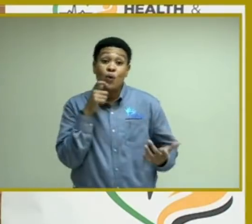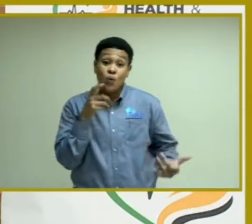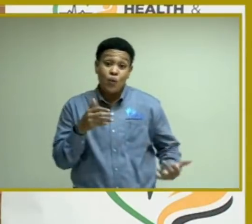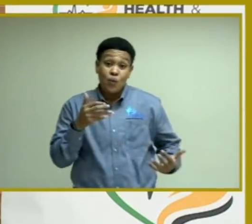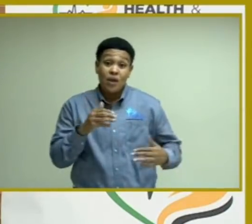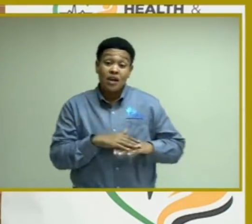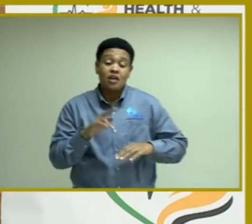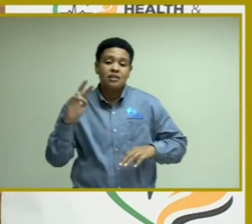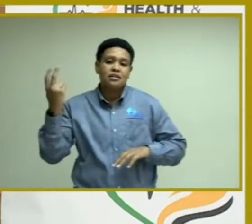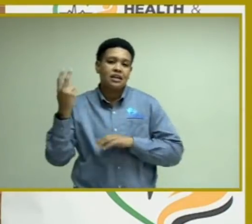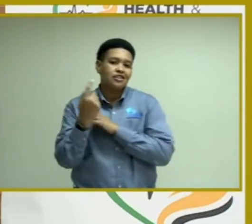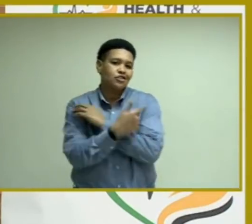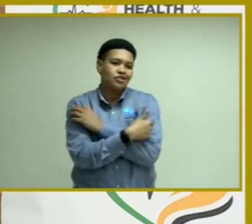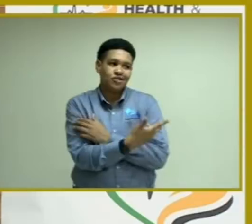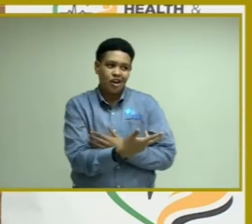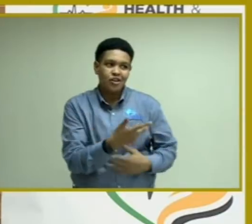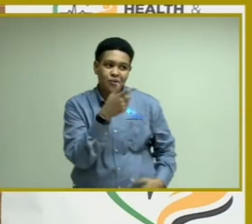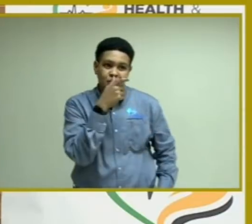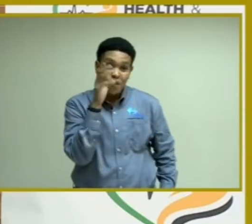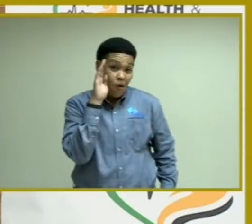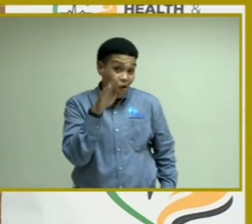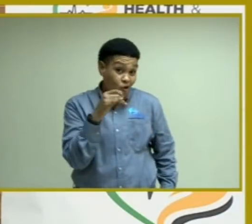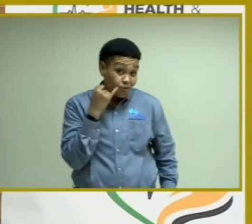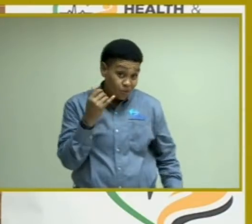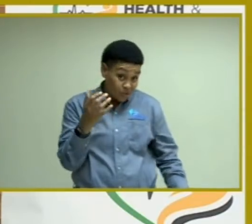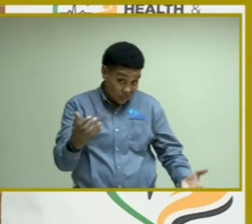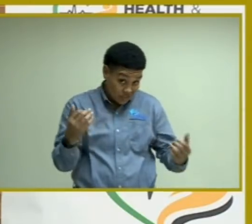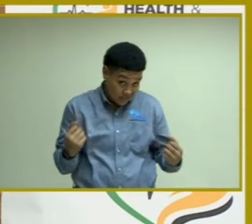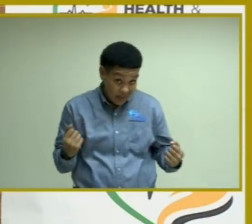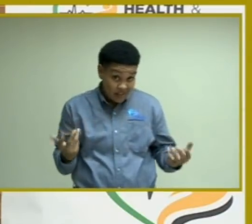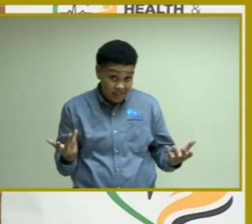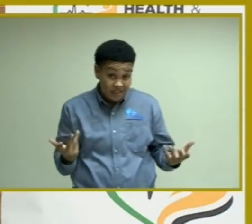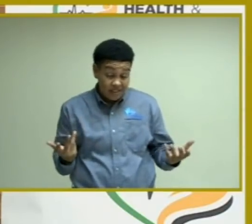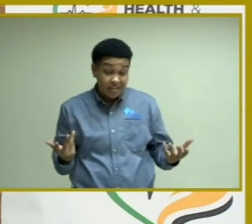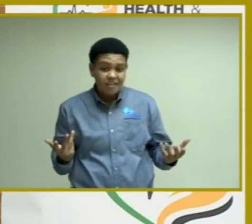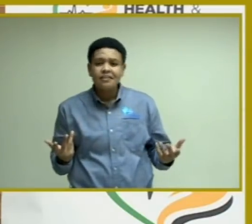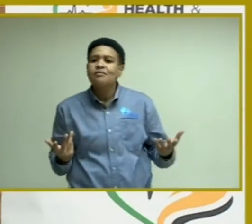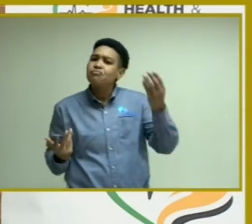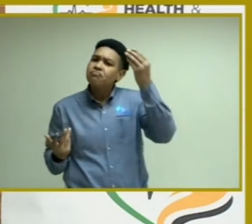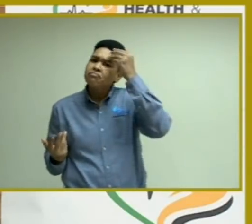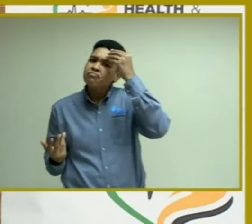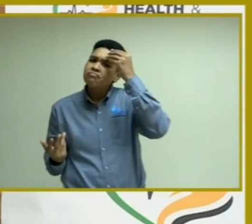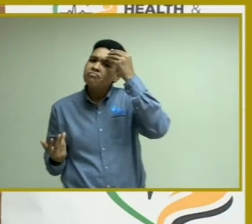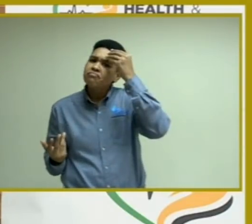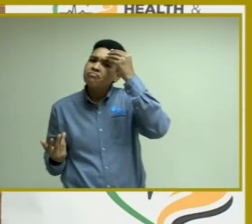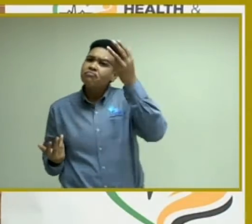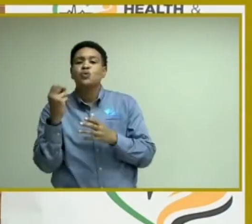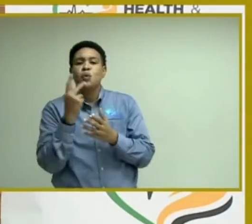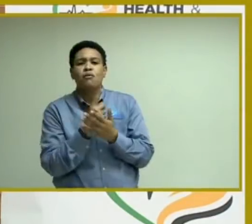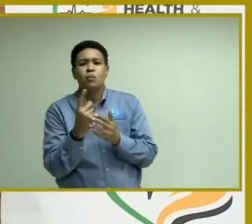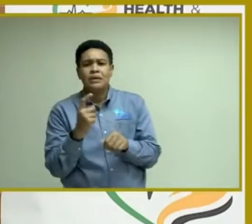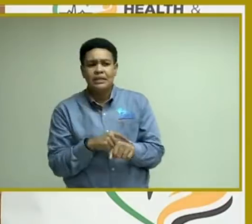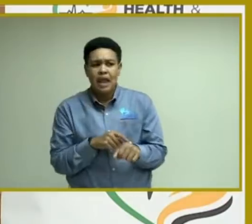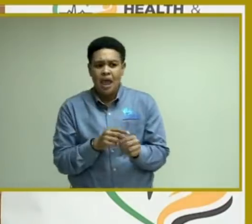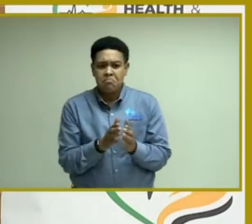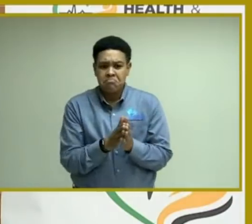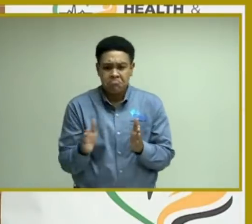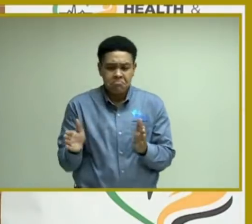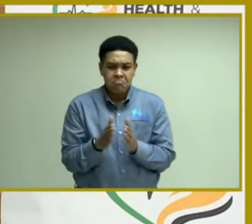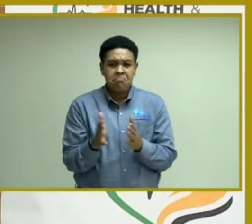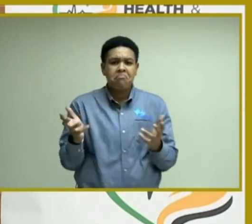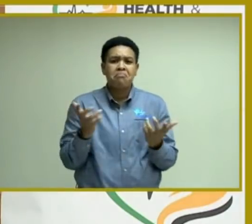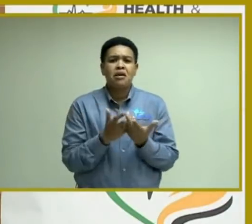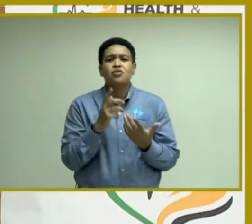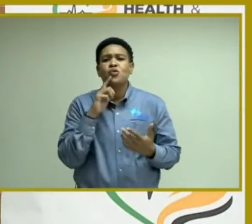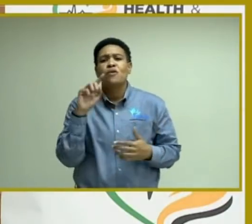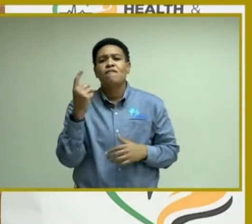on second dose, who are all due. And as we had said, it is within the 12-week period, so the first